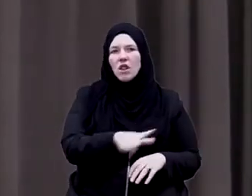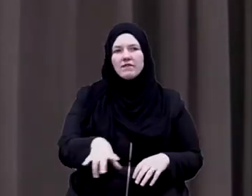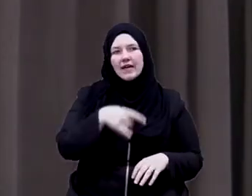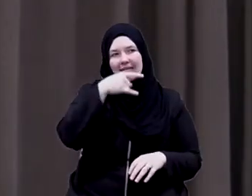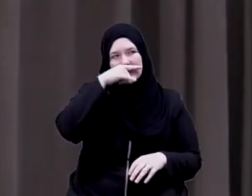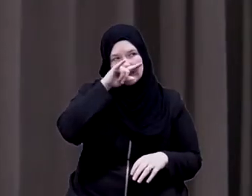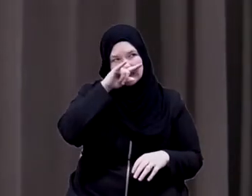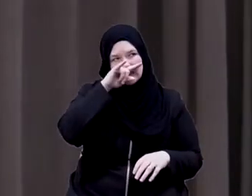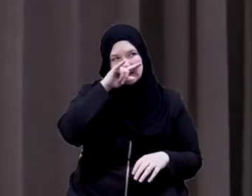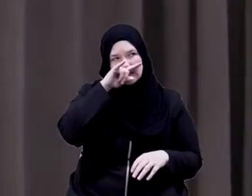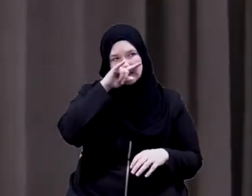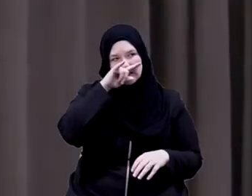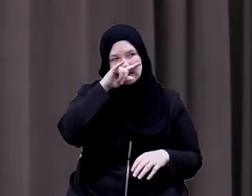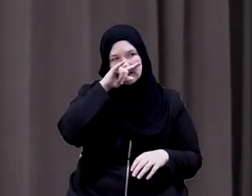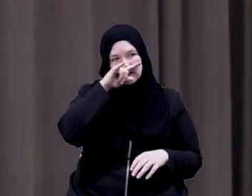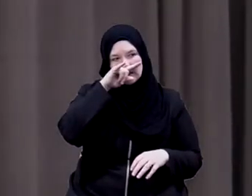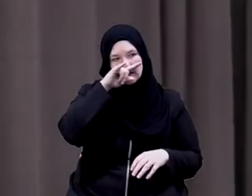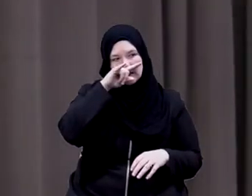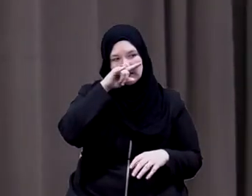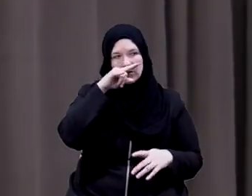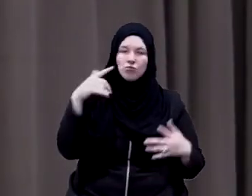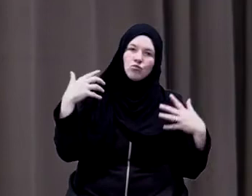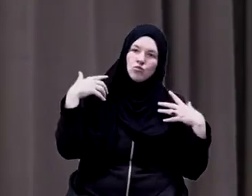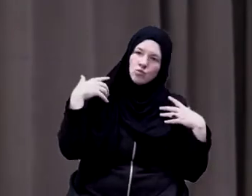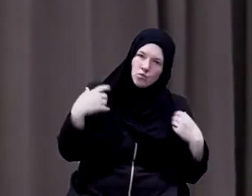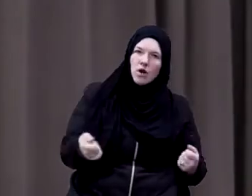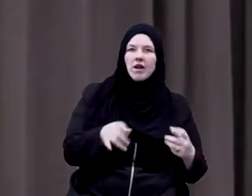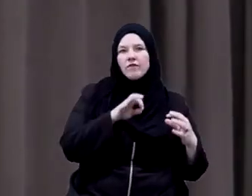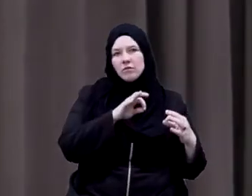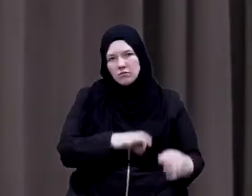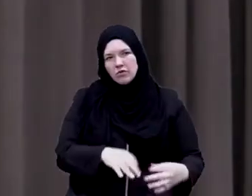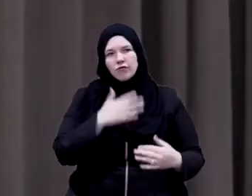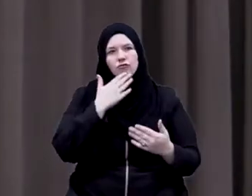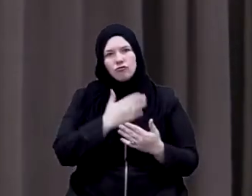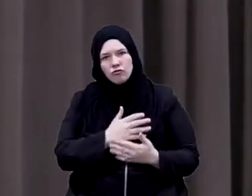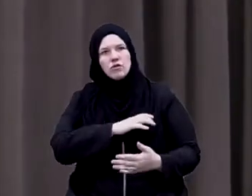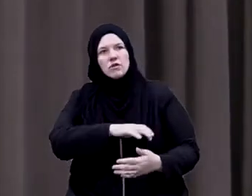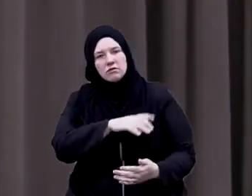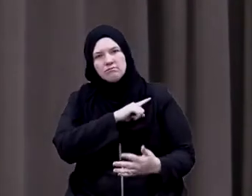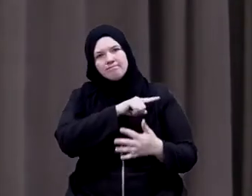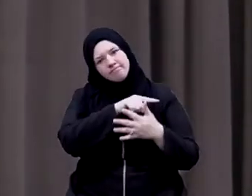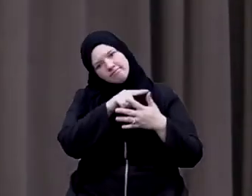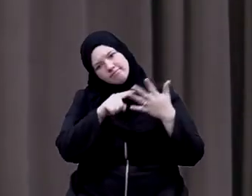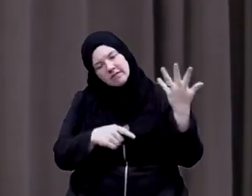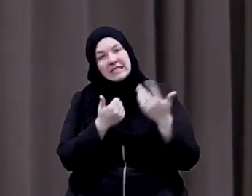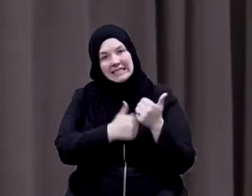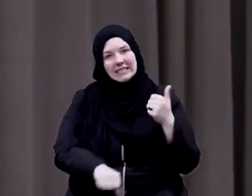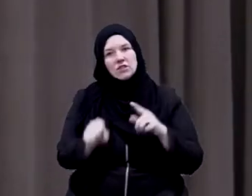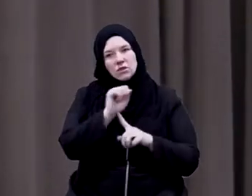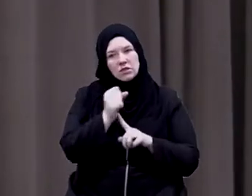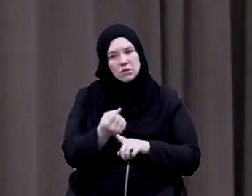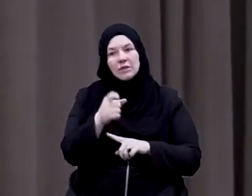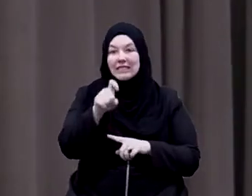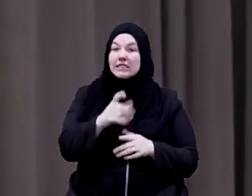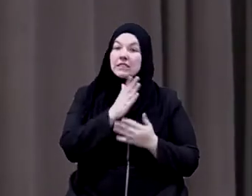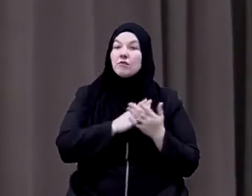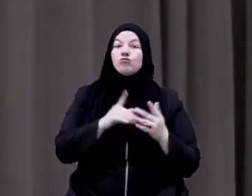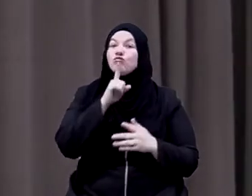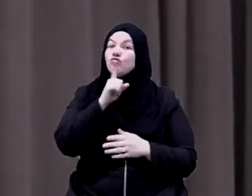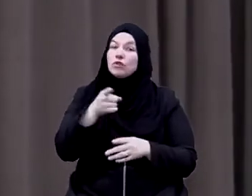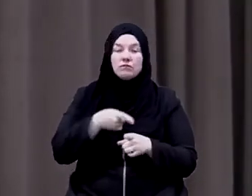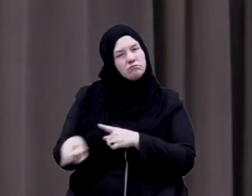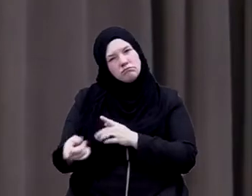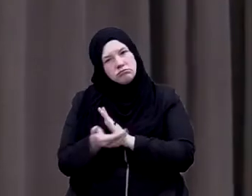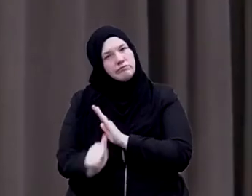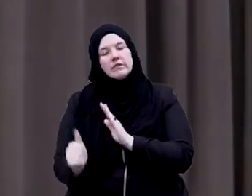be everything for every situation. We need some of them to be very good at